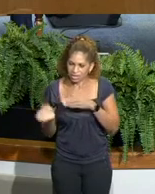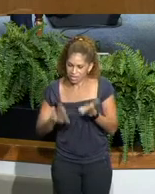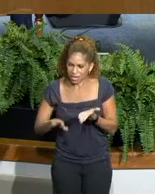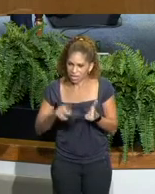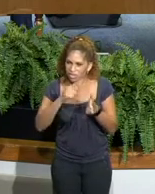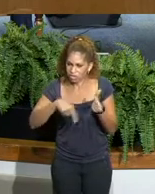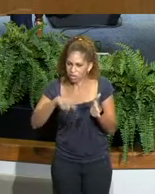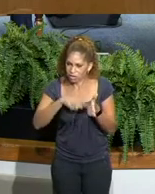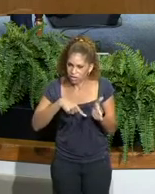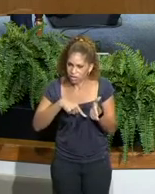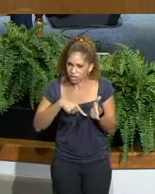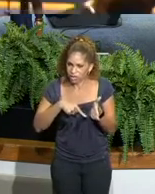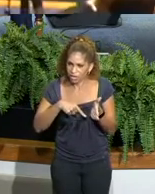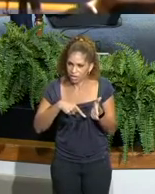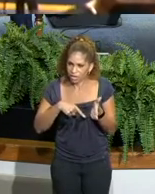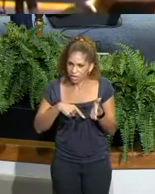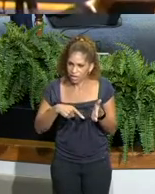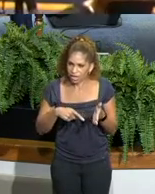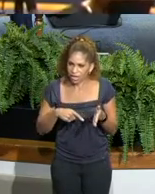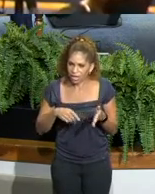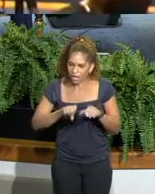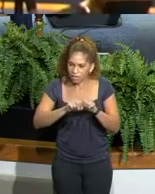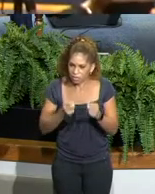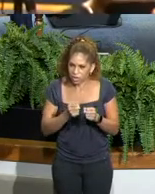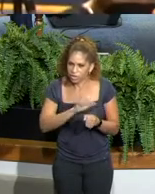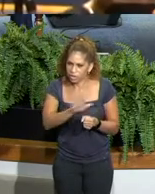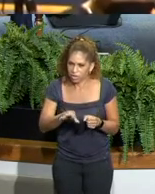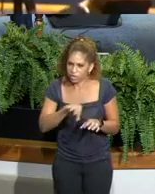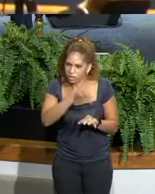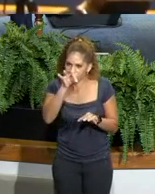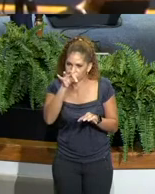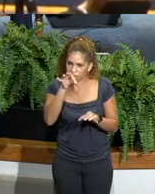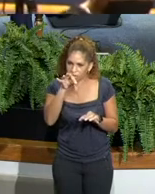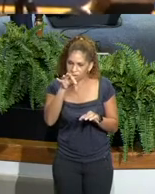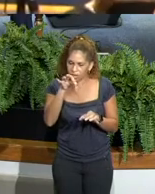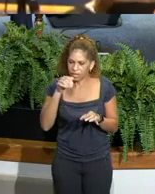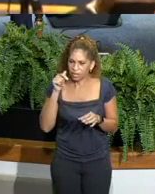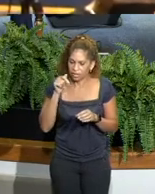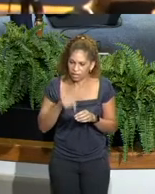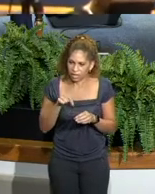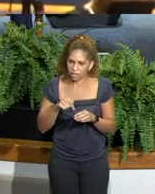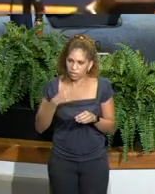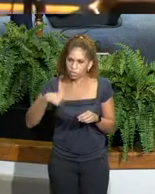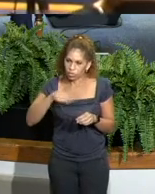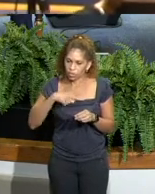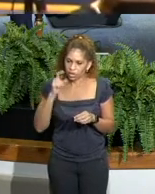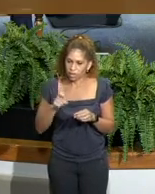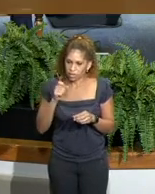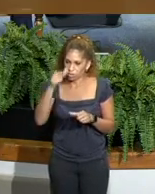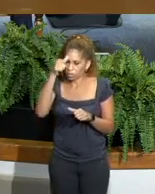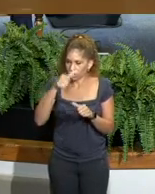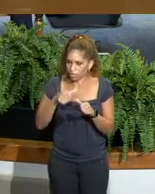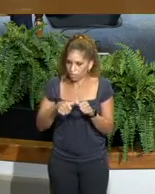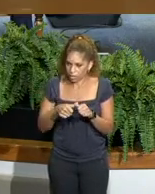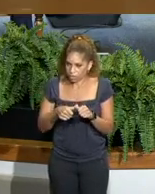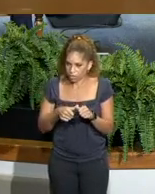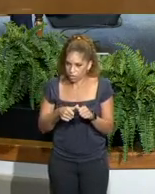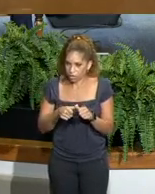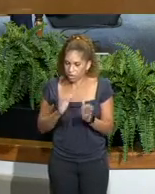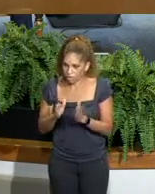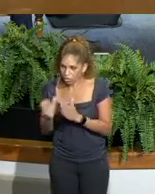and its attempt to break their spirit. This, we must remember, is the pattern of